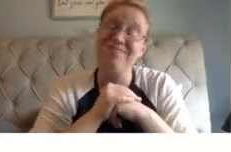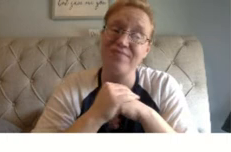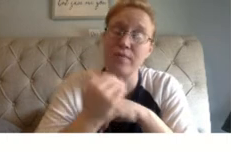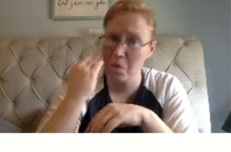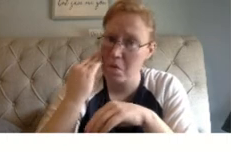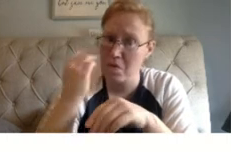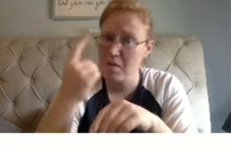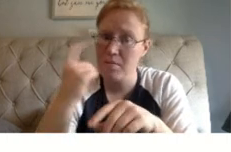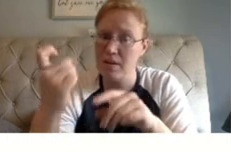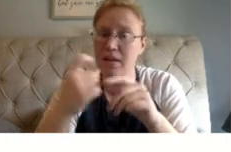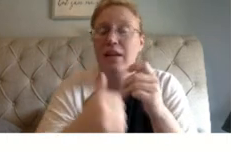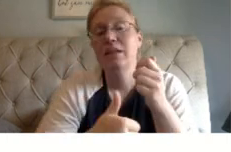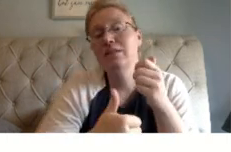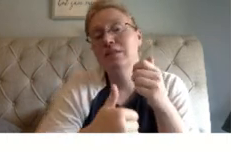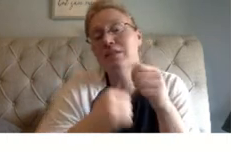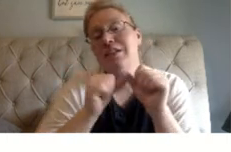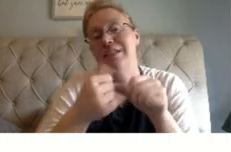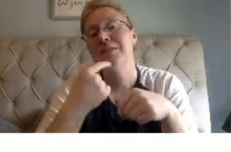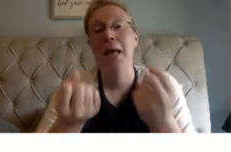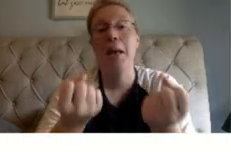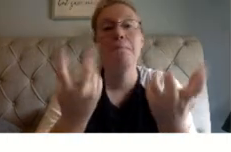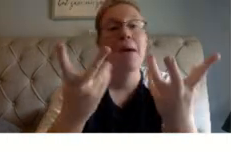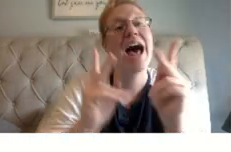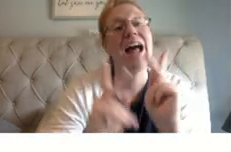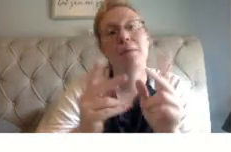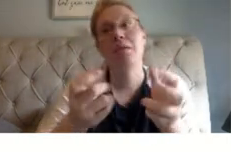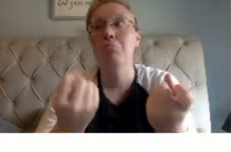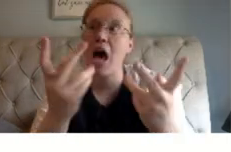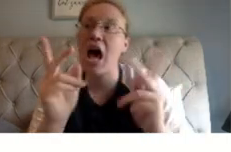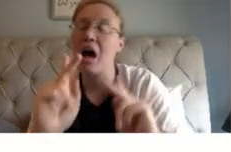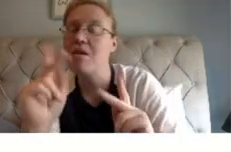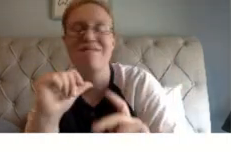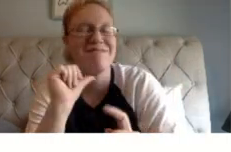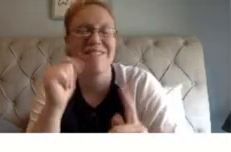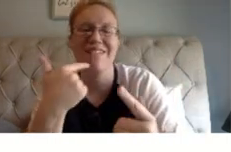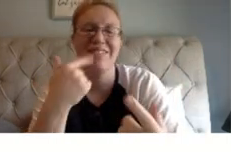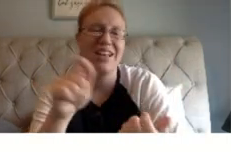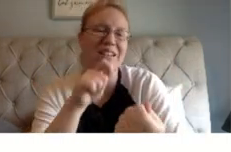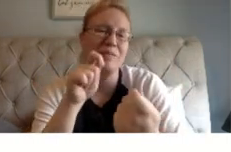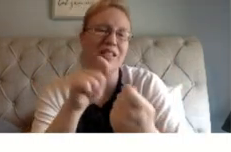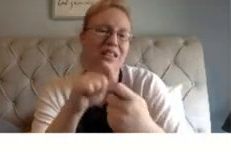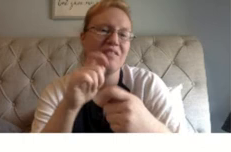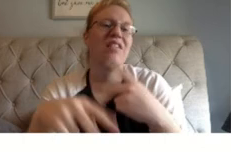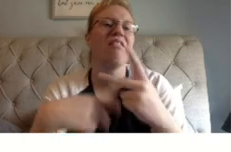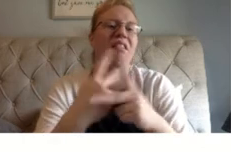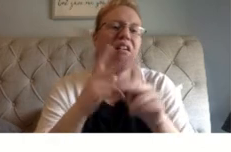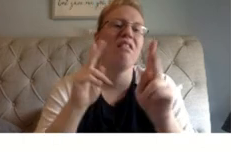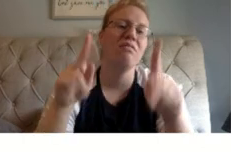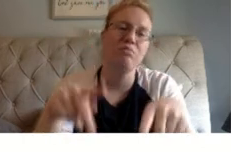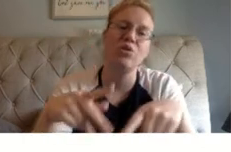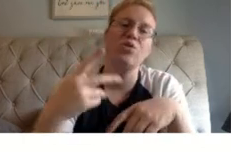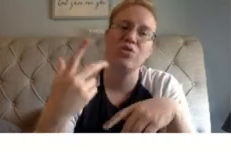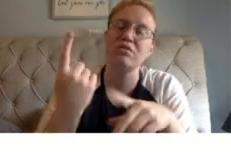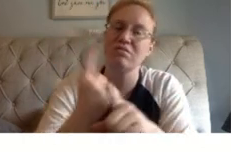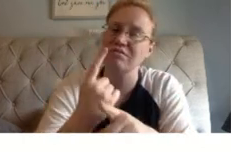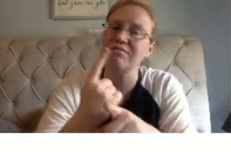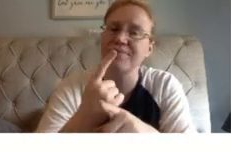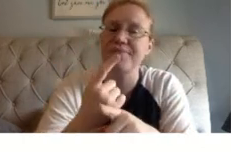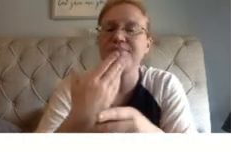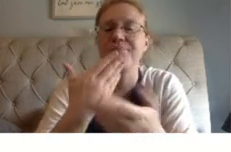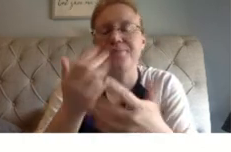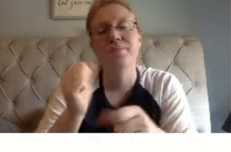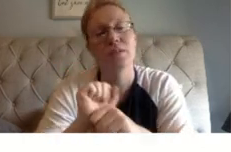that because it just keeps saying many people? It doesn't say a specific type of person? Yeah, good job. So I'm just going to